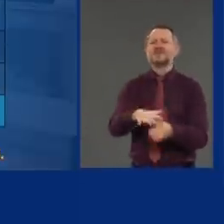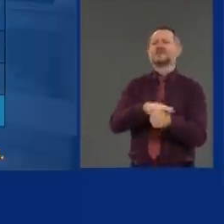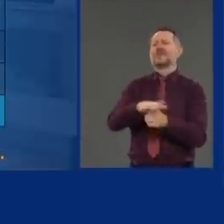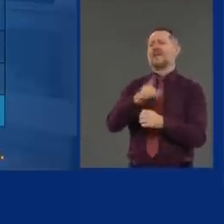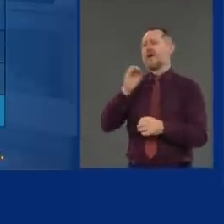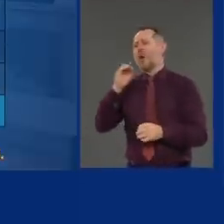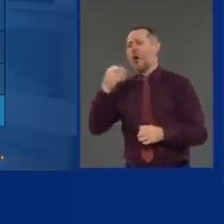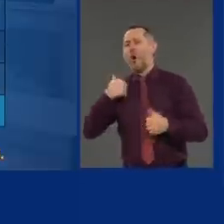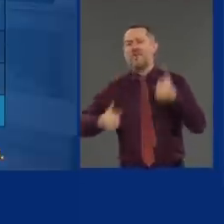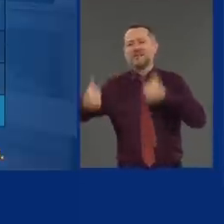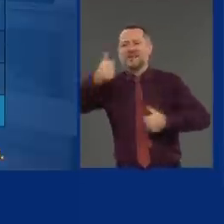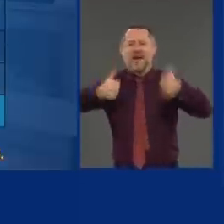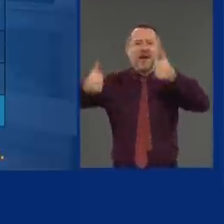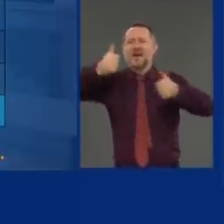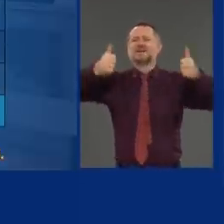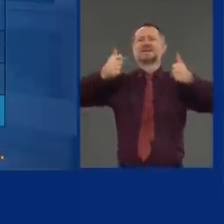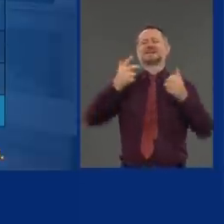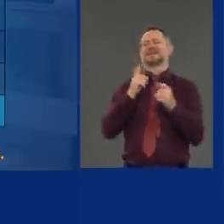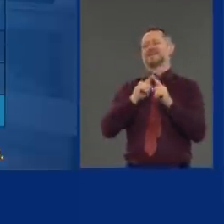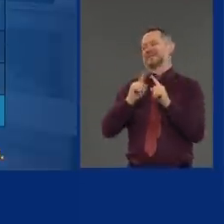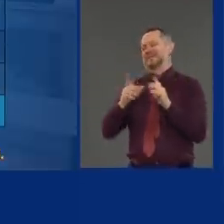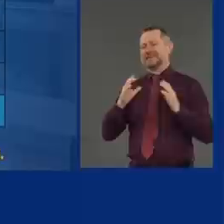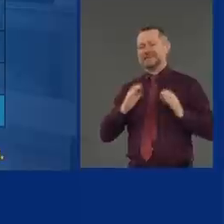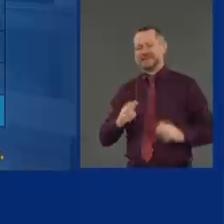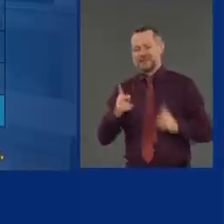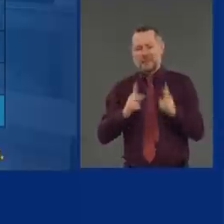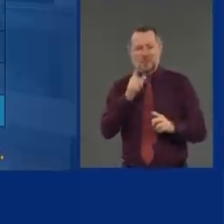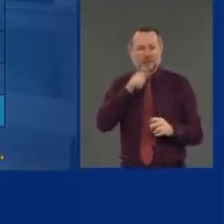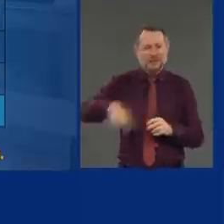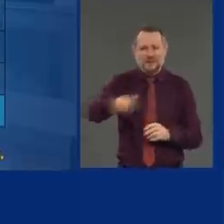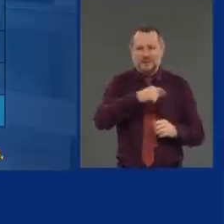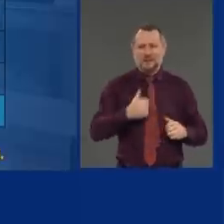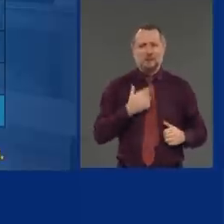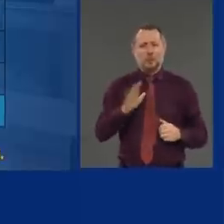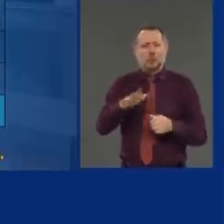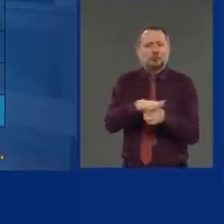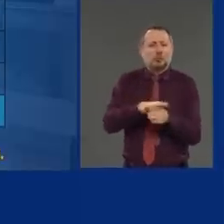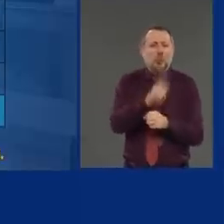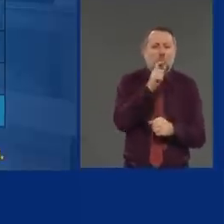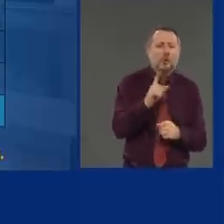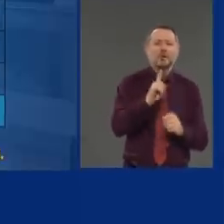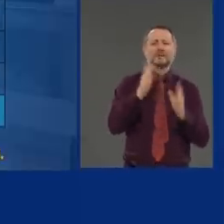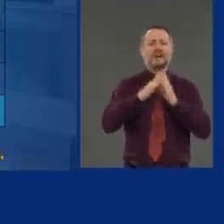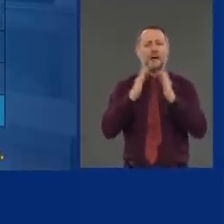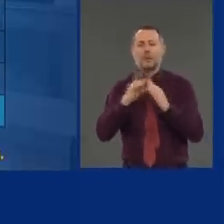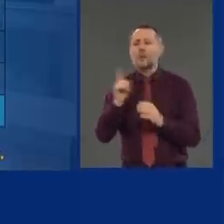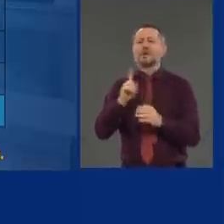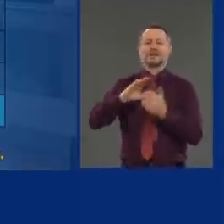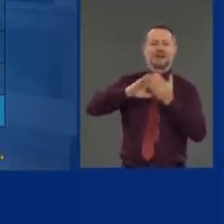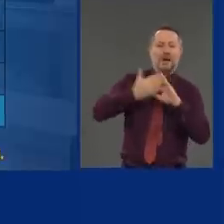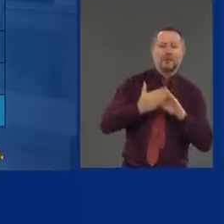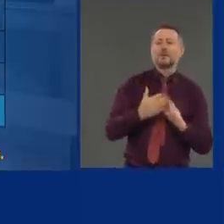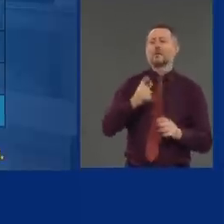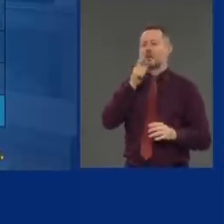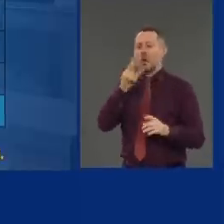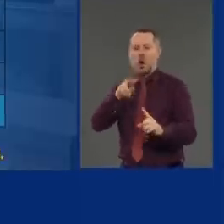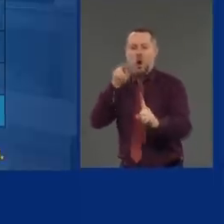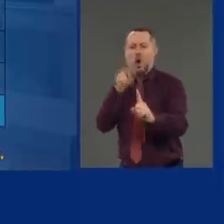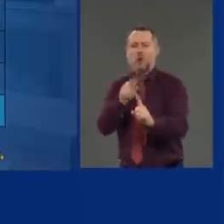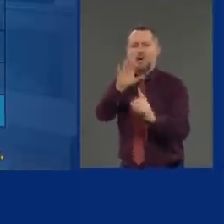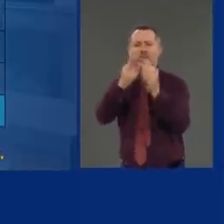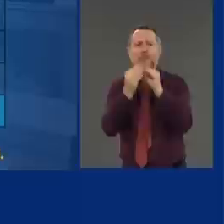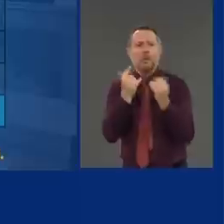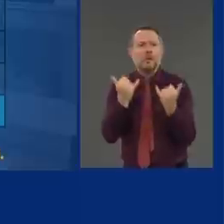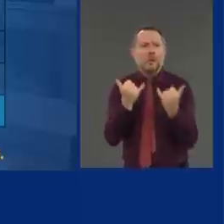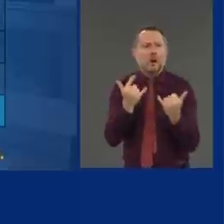know what's happening in their community and their region. And look at the number today. Look at the number yesterday. Look